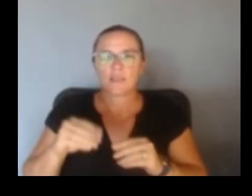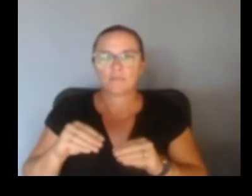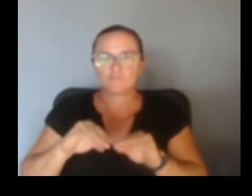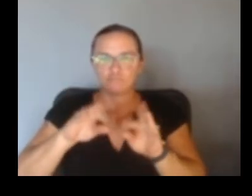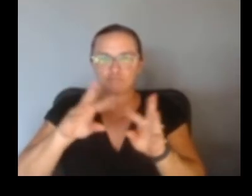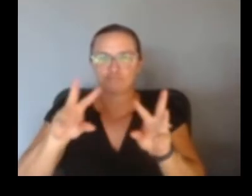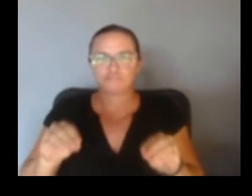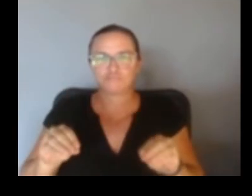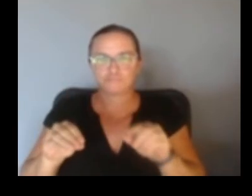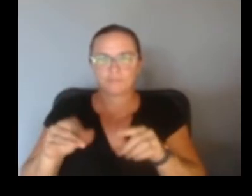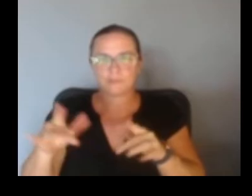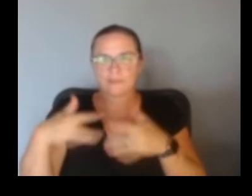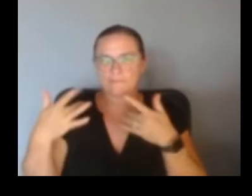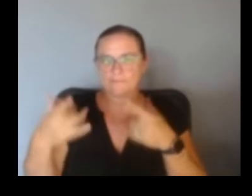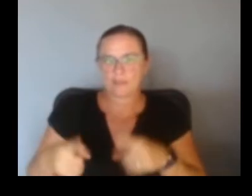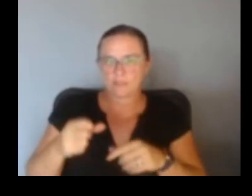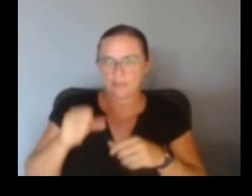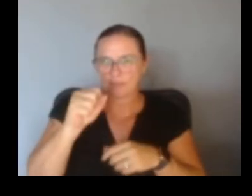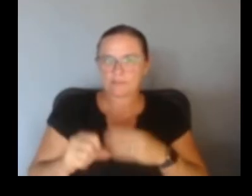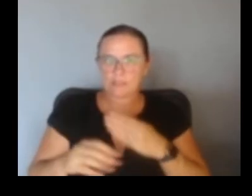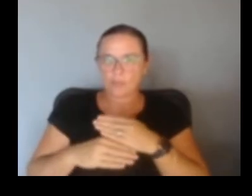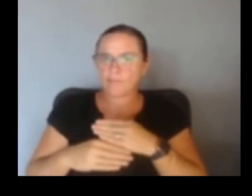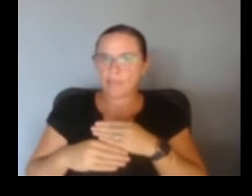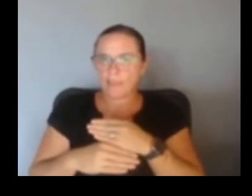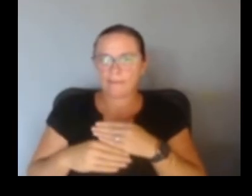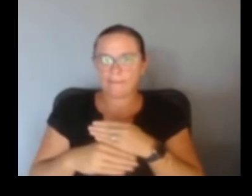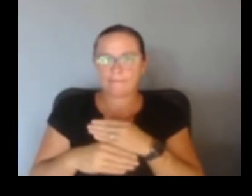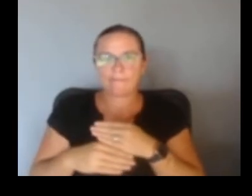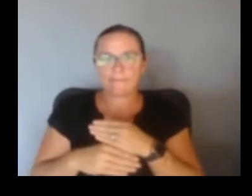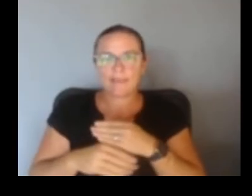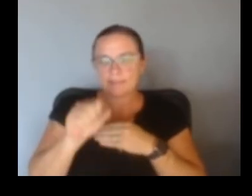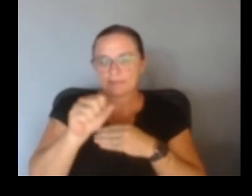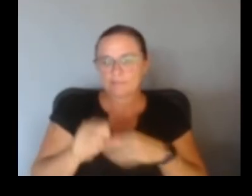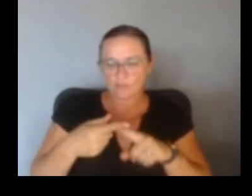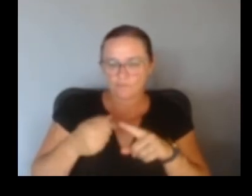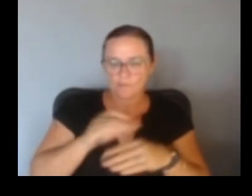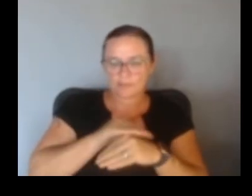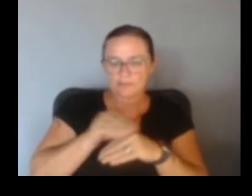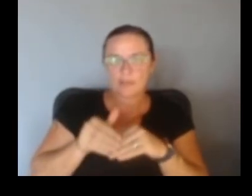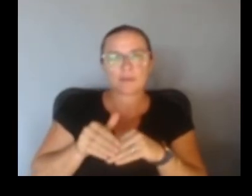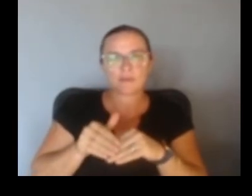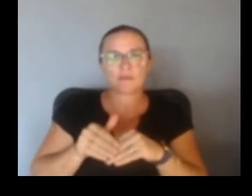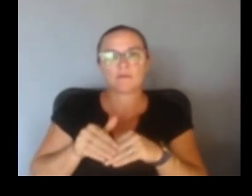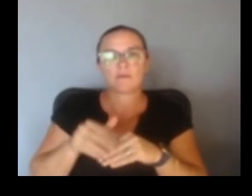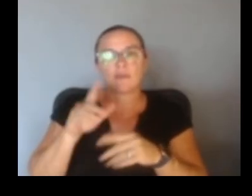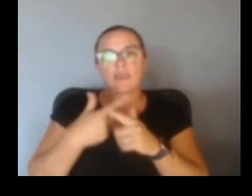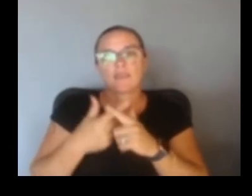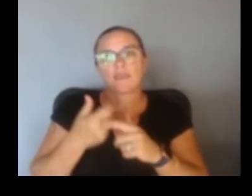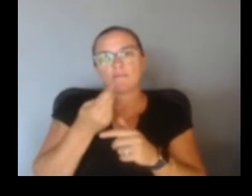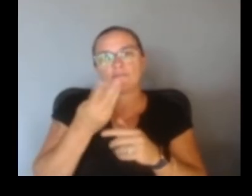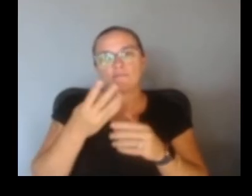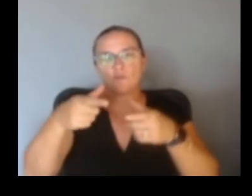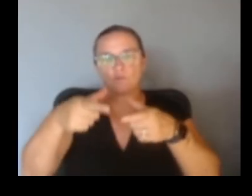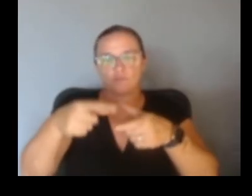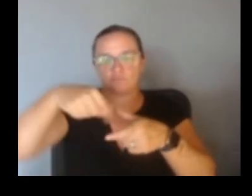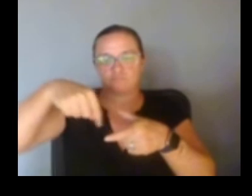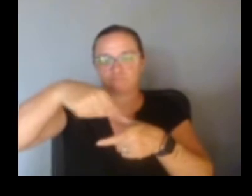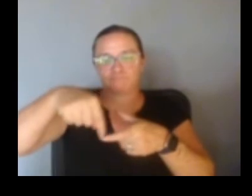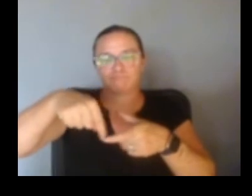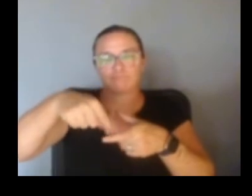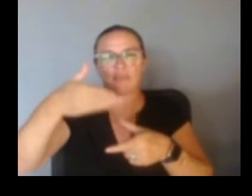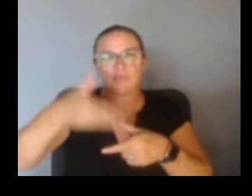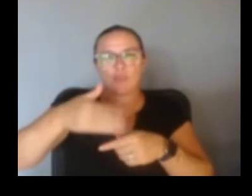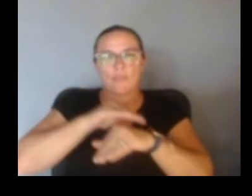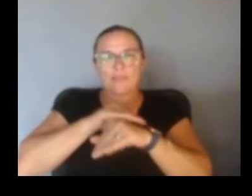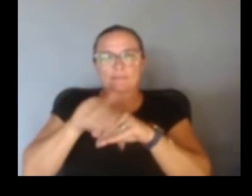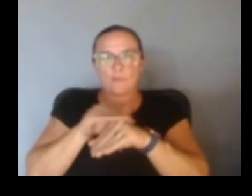here in the south flank, just south of the summit, as well as continuing small level events around the summit itself. So